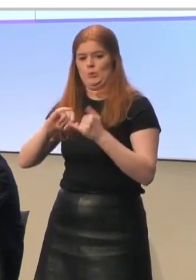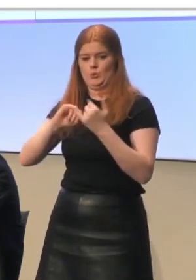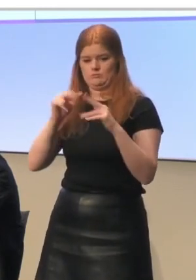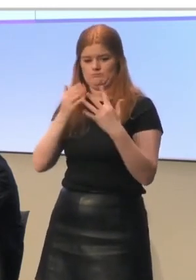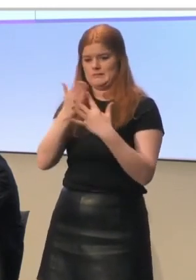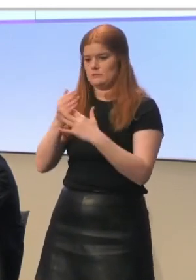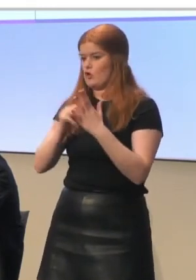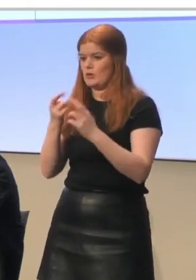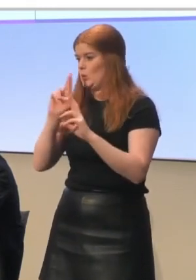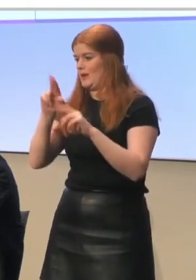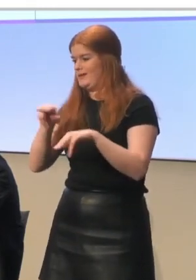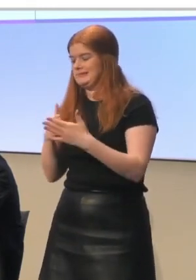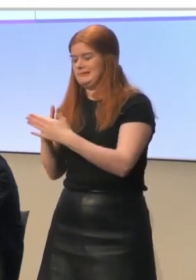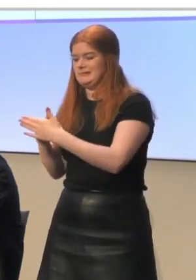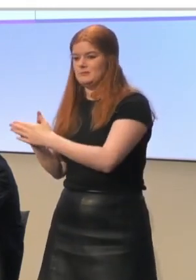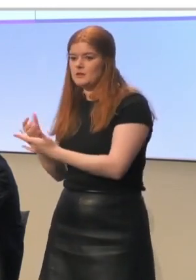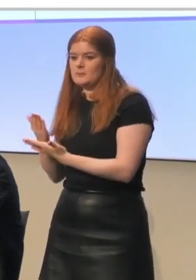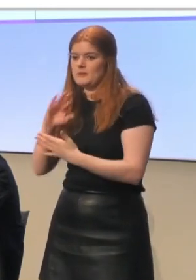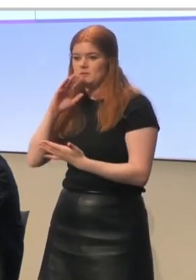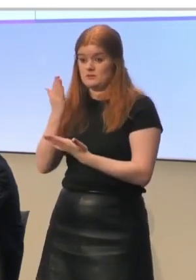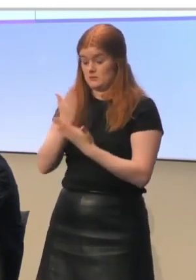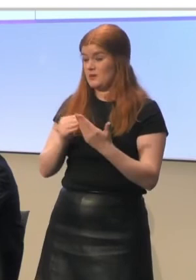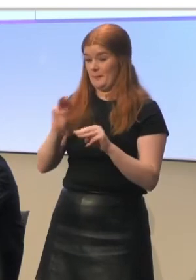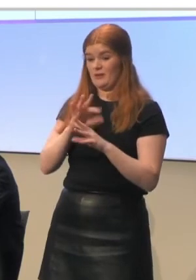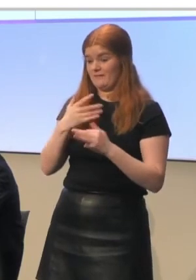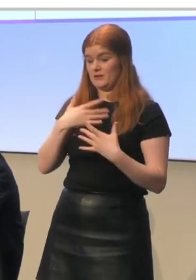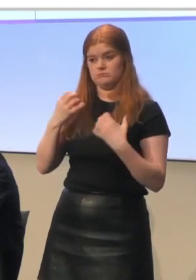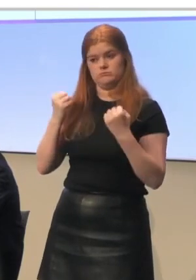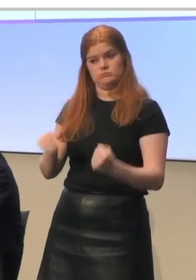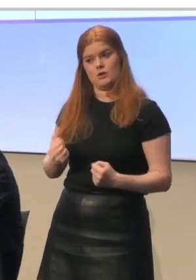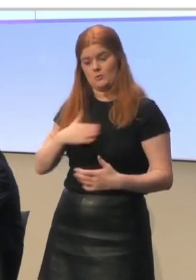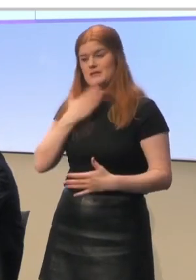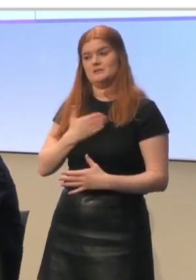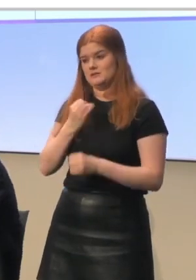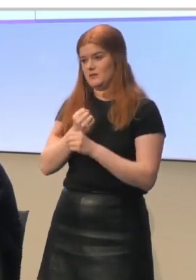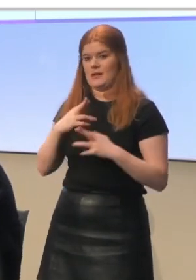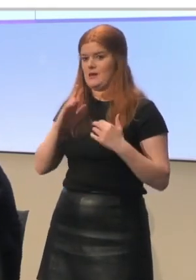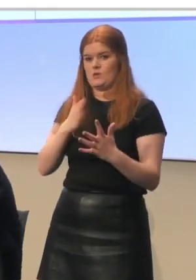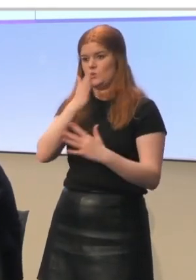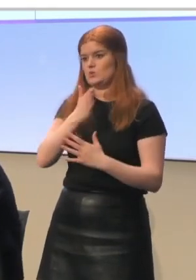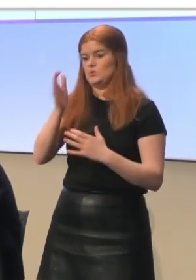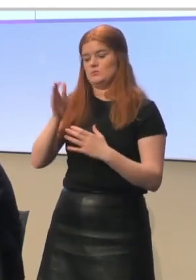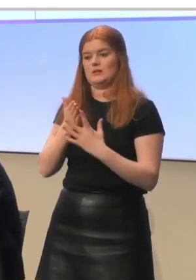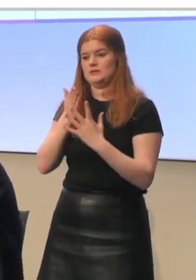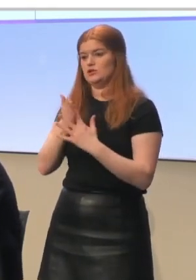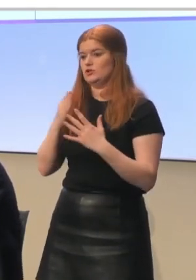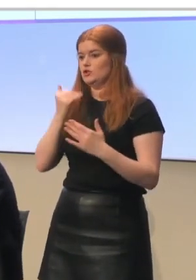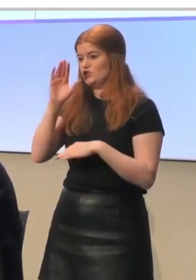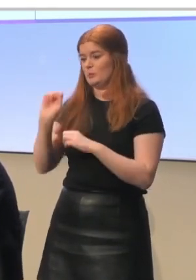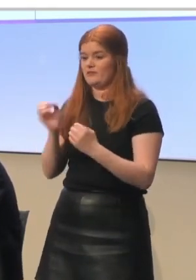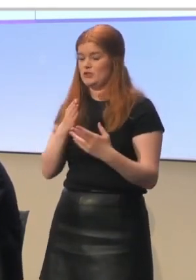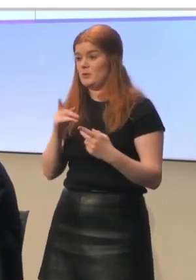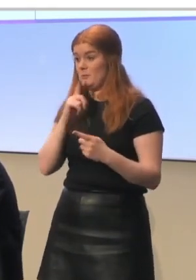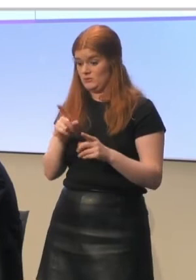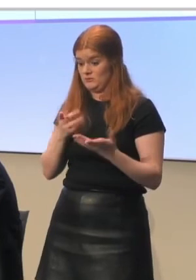access those programmes, and some parents were particularly upset over not being able to access summer provision while